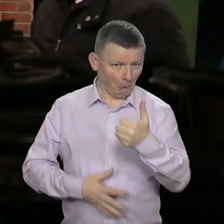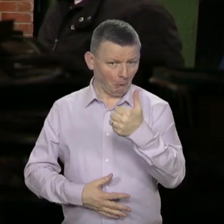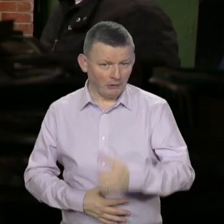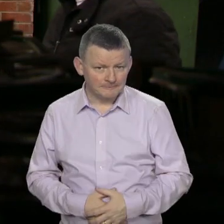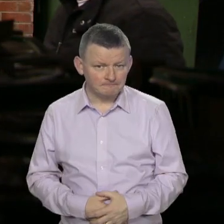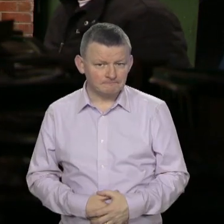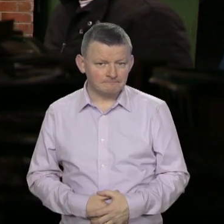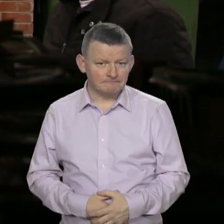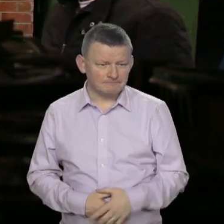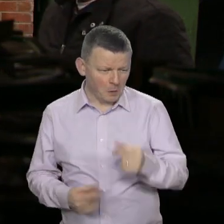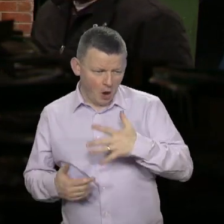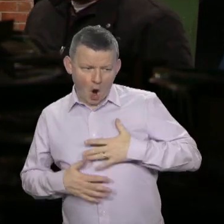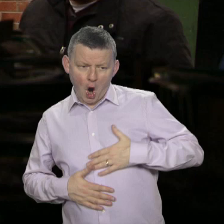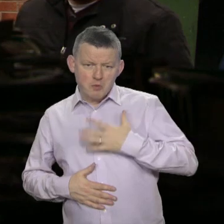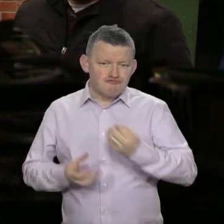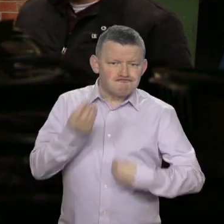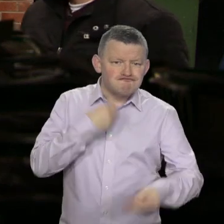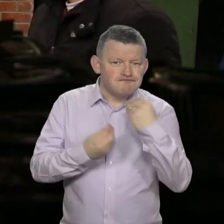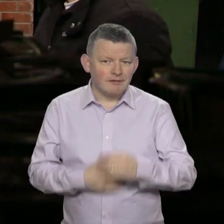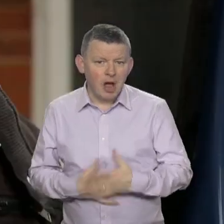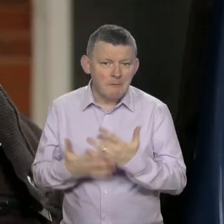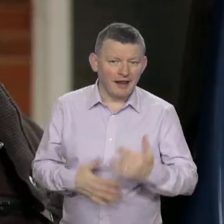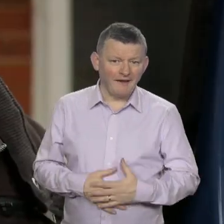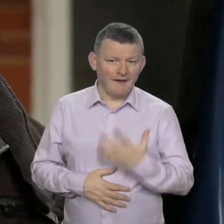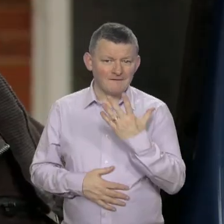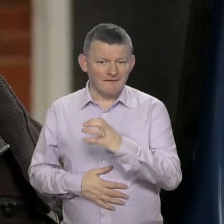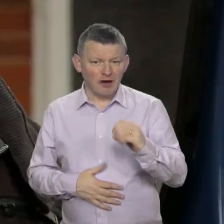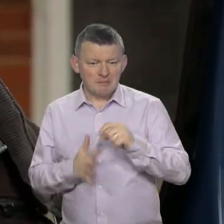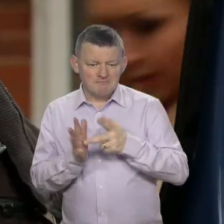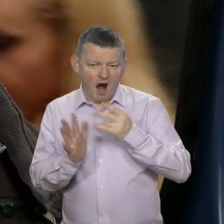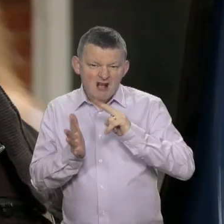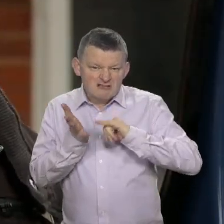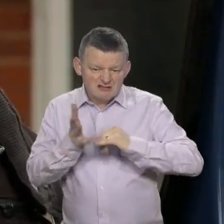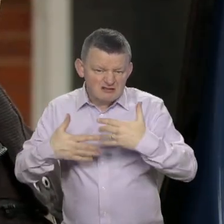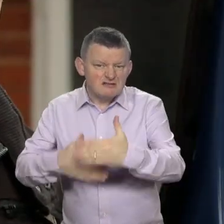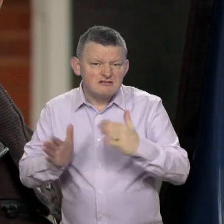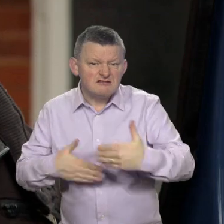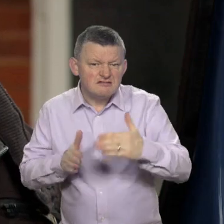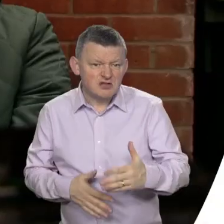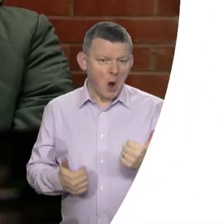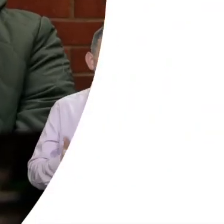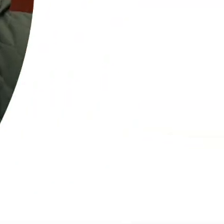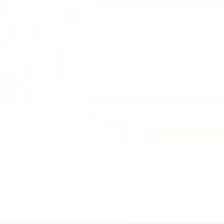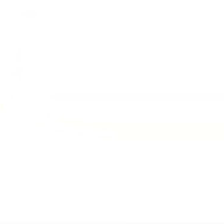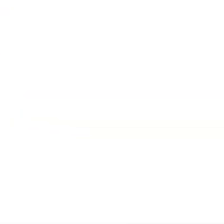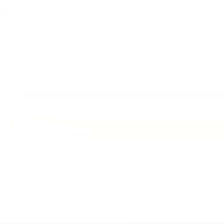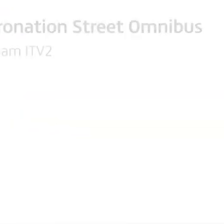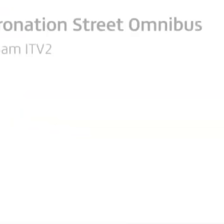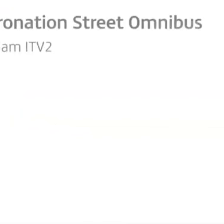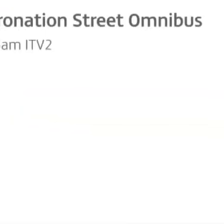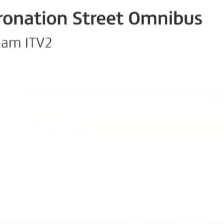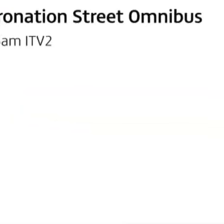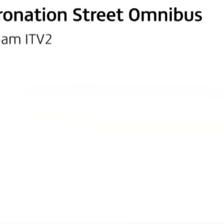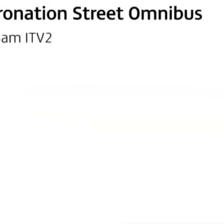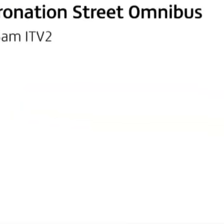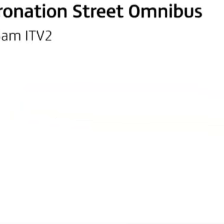did you get? 500 punnets. You got them? Flippin' it lads! Signed Coronation Street Omnibus, Saturday